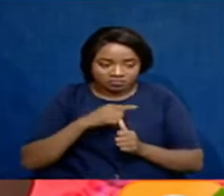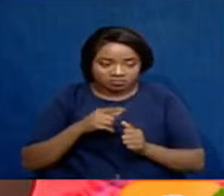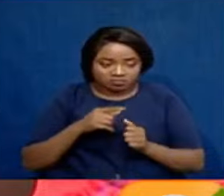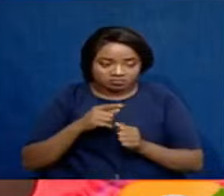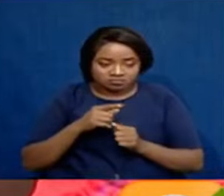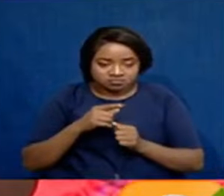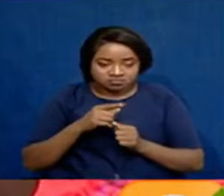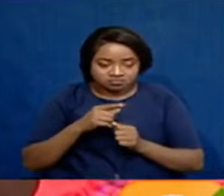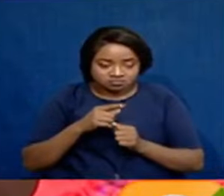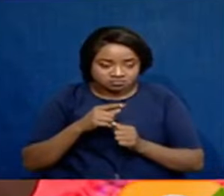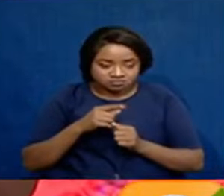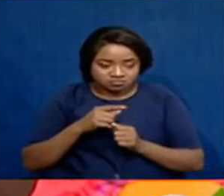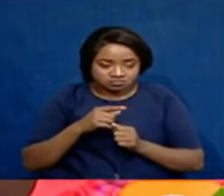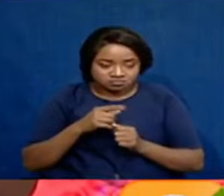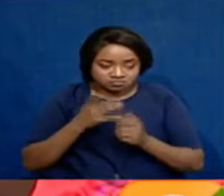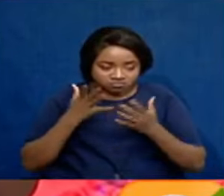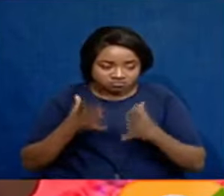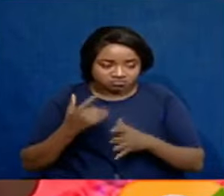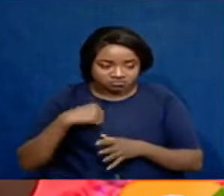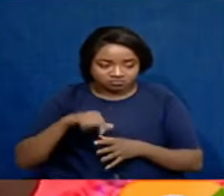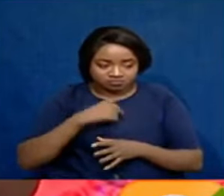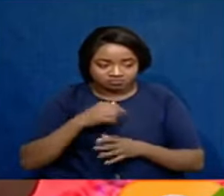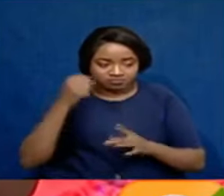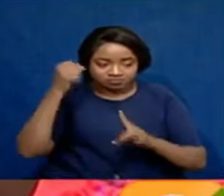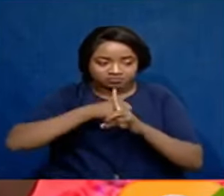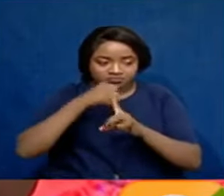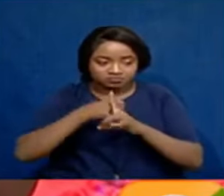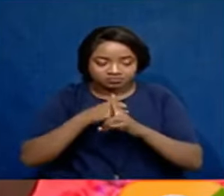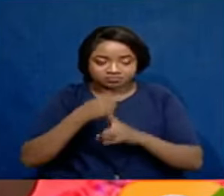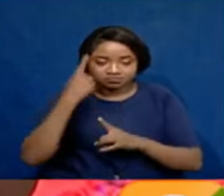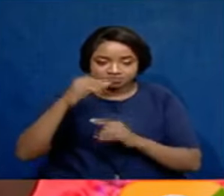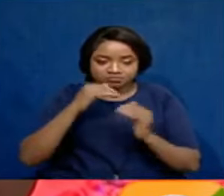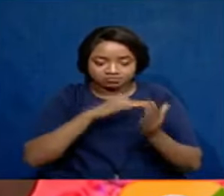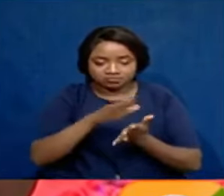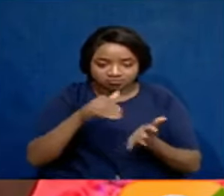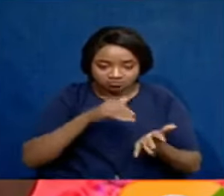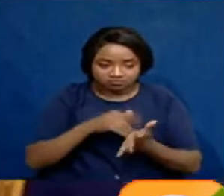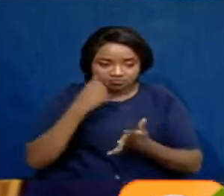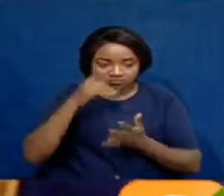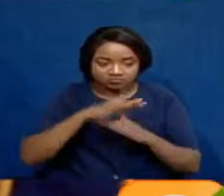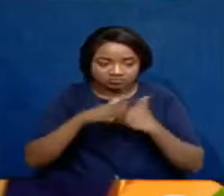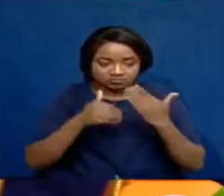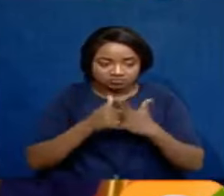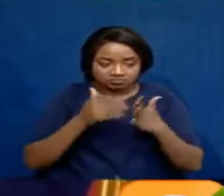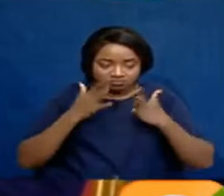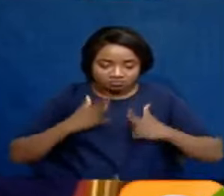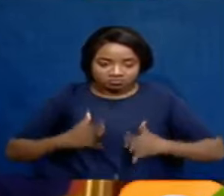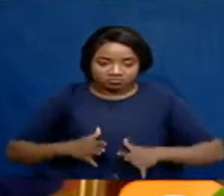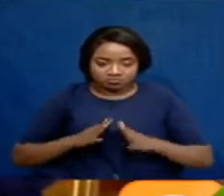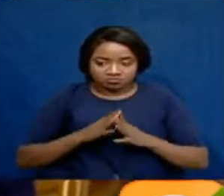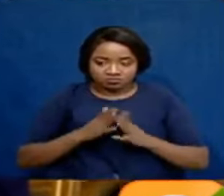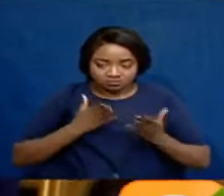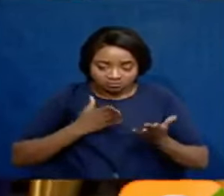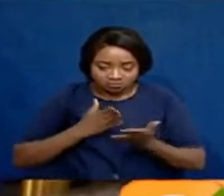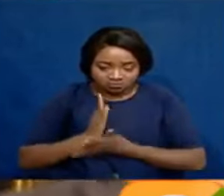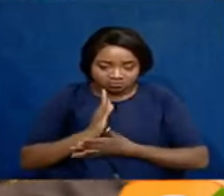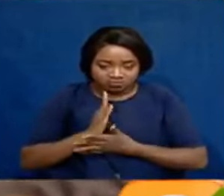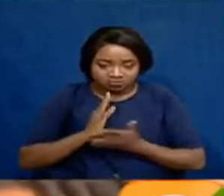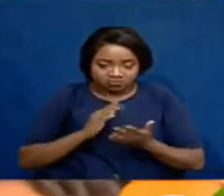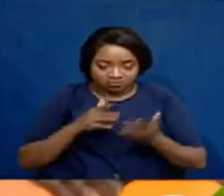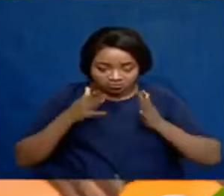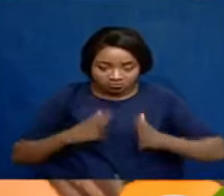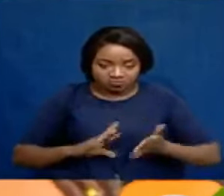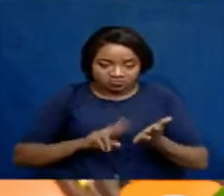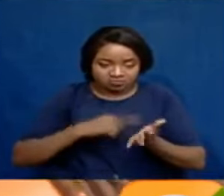advocating for centralization, at least of the human resource. Because the Minister of Health, when he's sitting